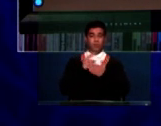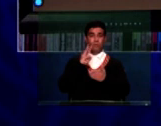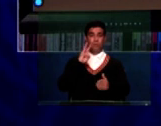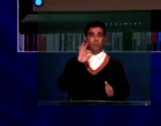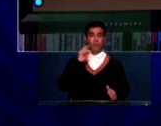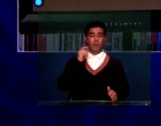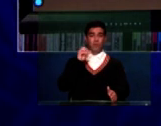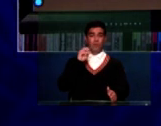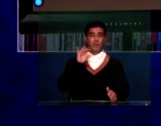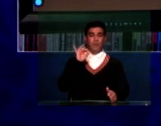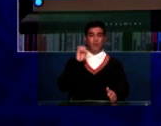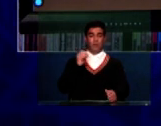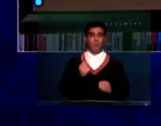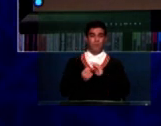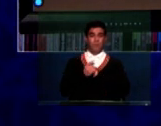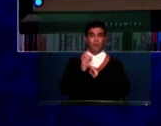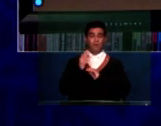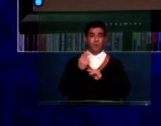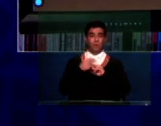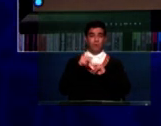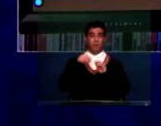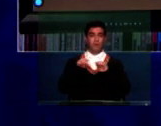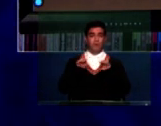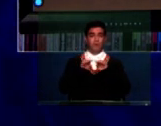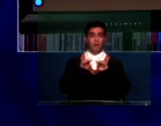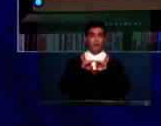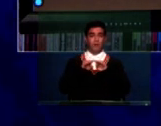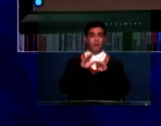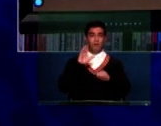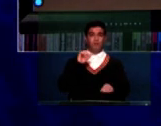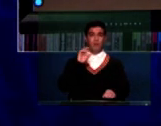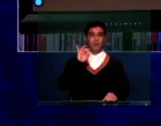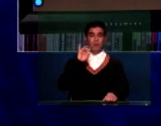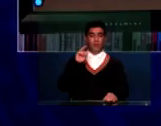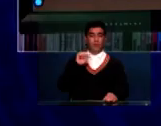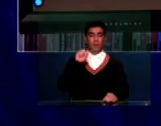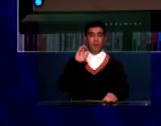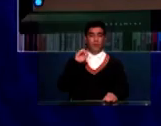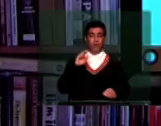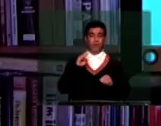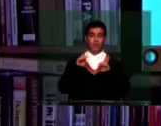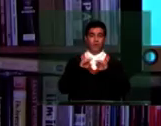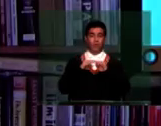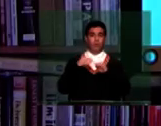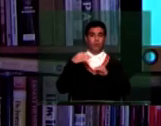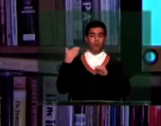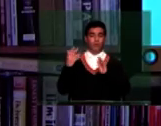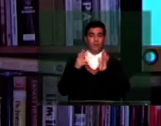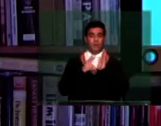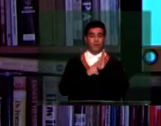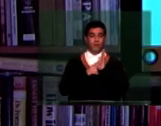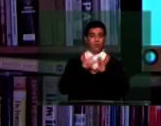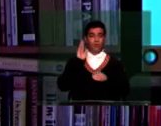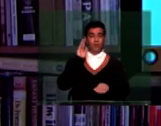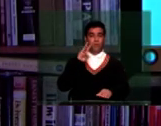manganat ioni hosil bo'ladi. Endi biz tenglamadagi vodorod atomlarini tenglashtirish uchun o'ng tomonga 8ta